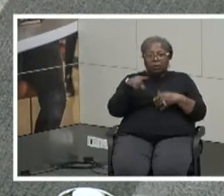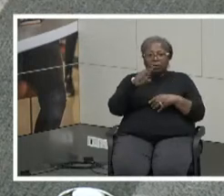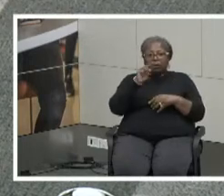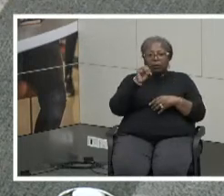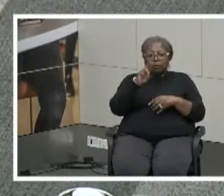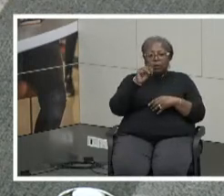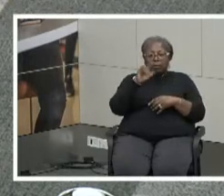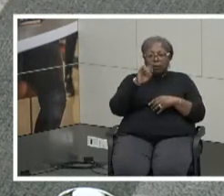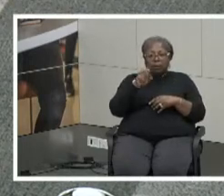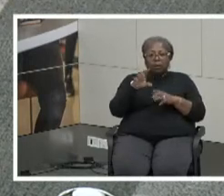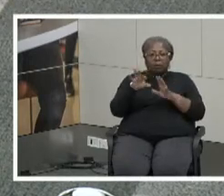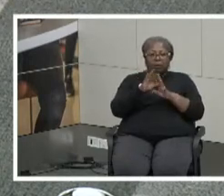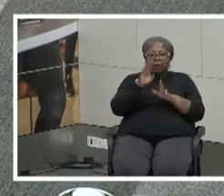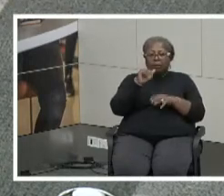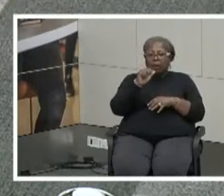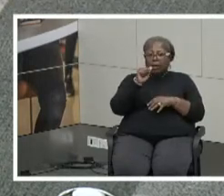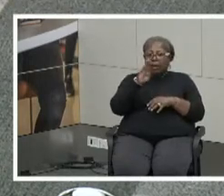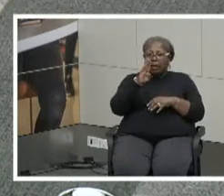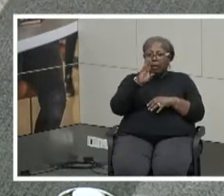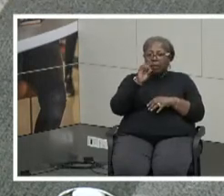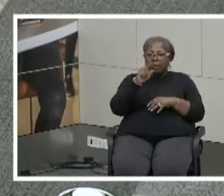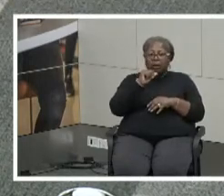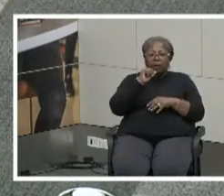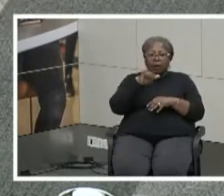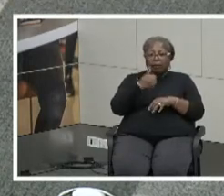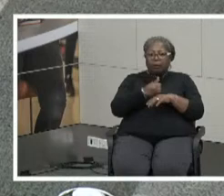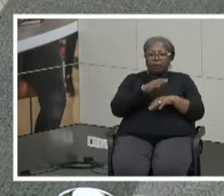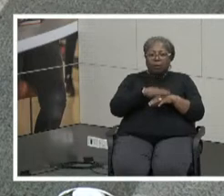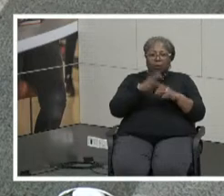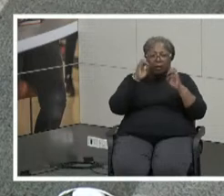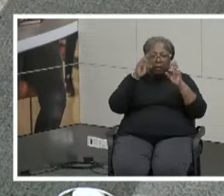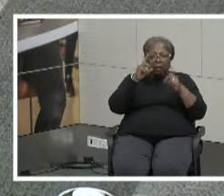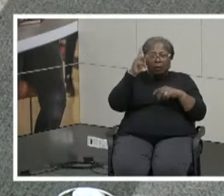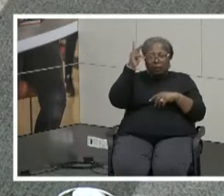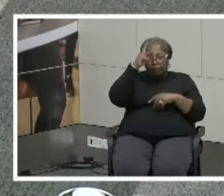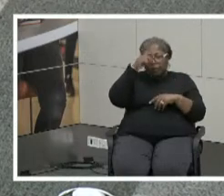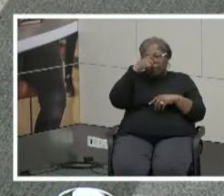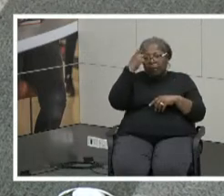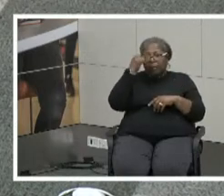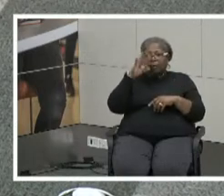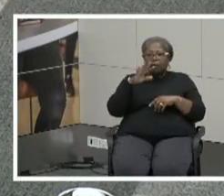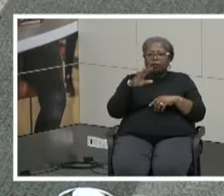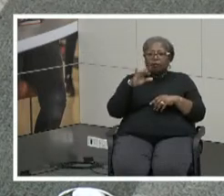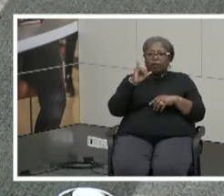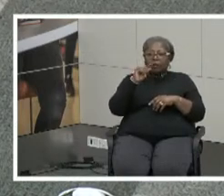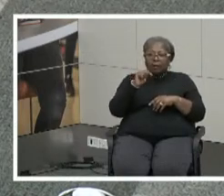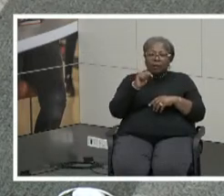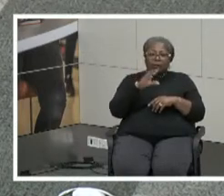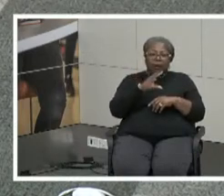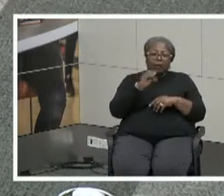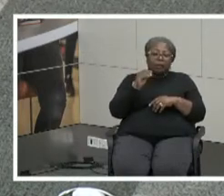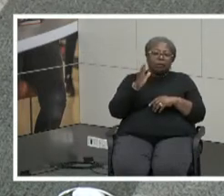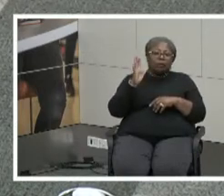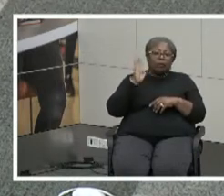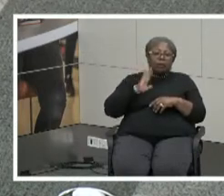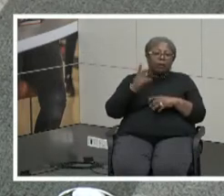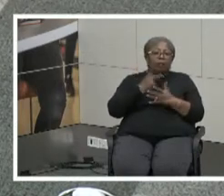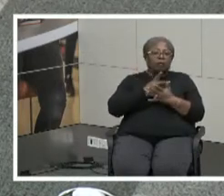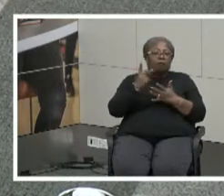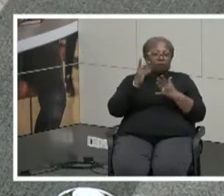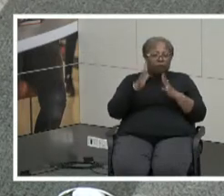miles were picked by Abbott not based on the merits of your educational philosophy but because of its and your past